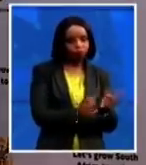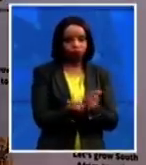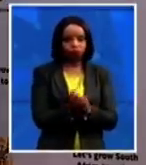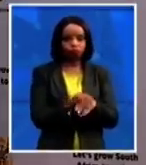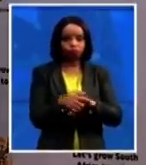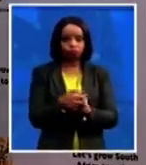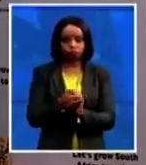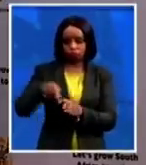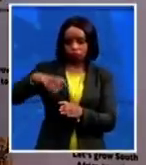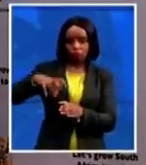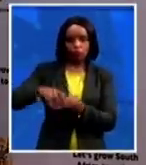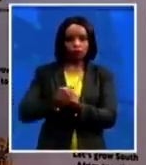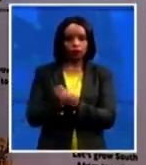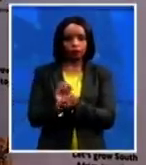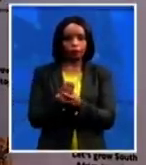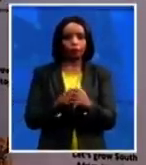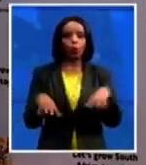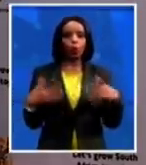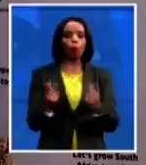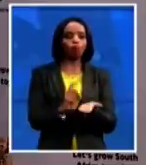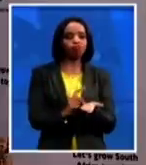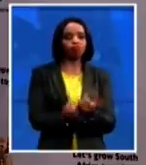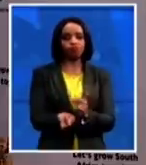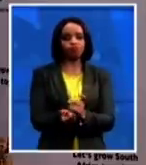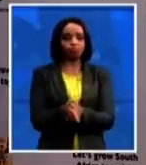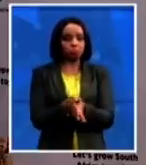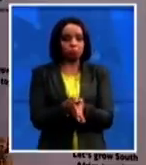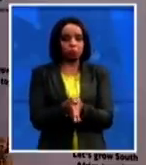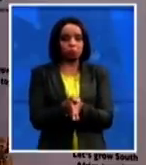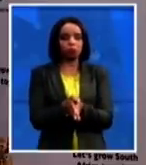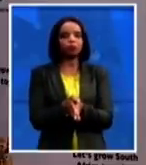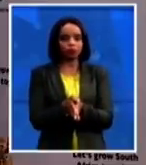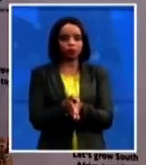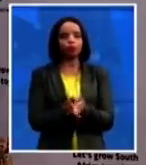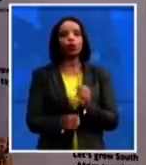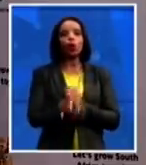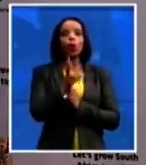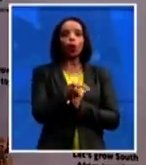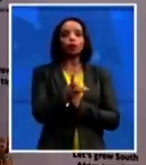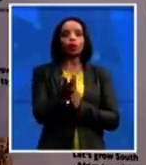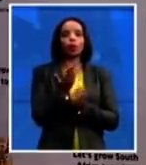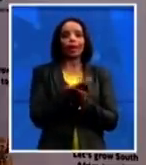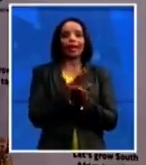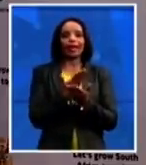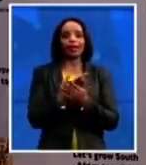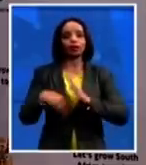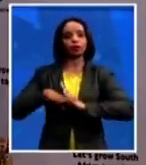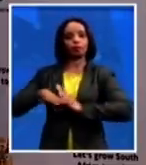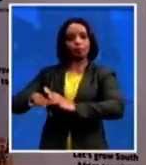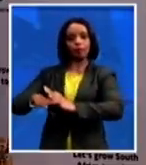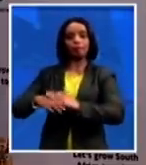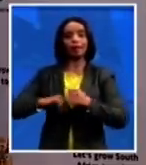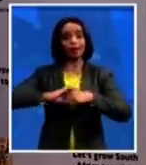sanitizer. We can also prevent the spread of the virus by avoiding super spreader